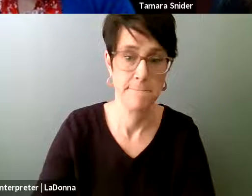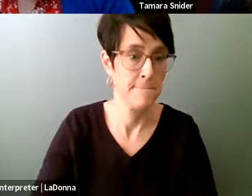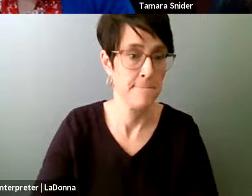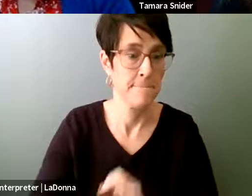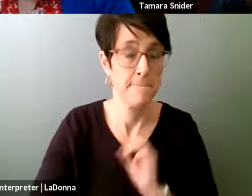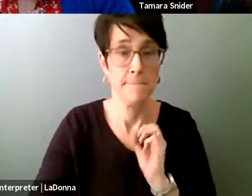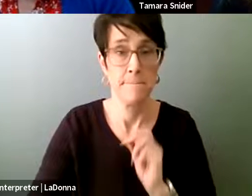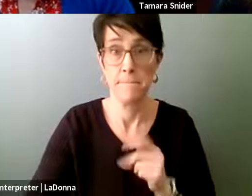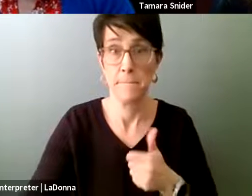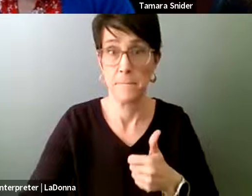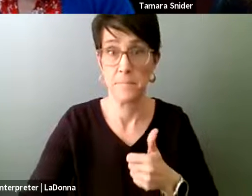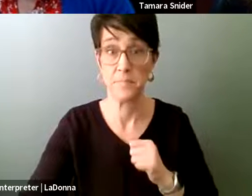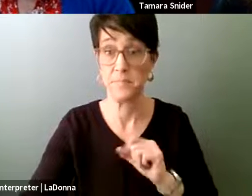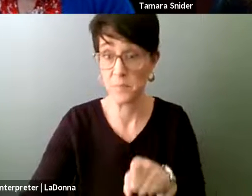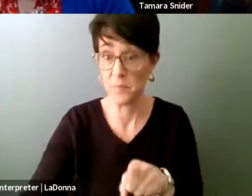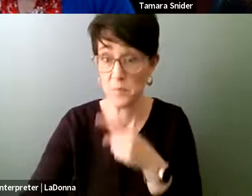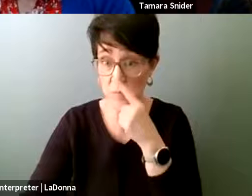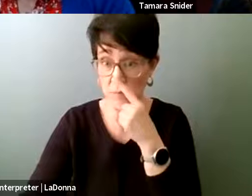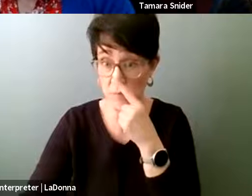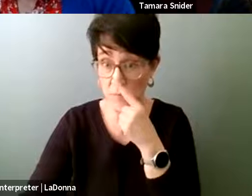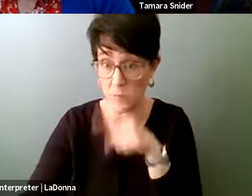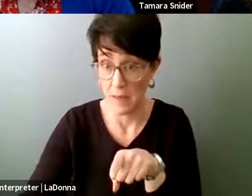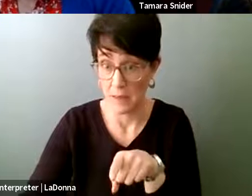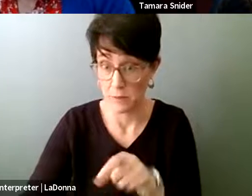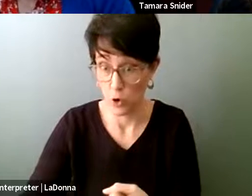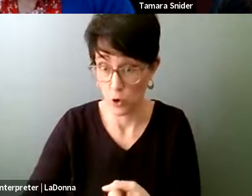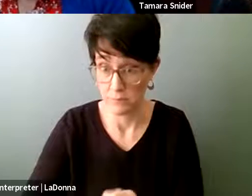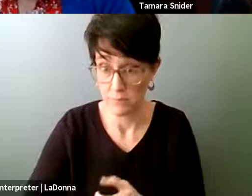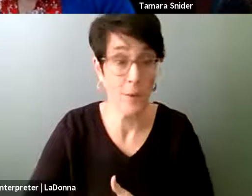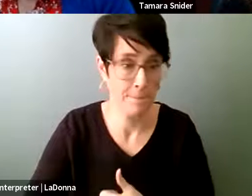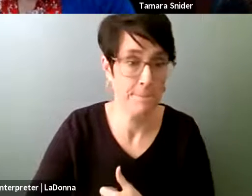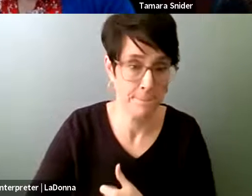Okay, we'll go ahead and get started.